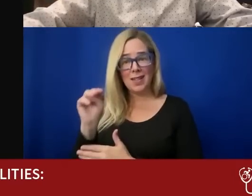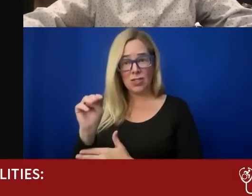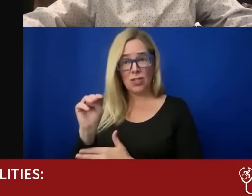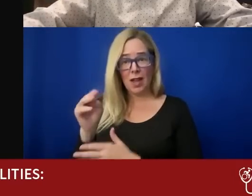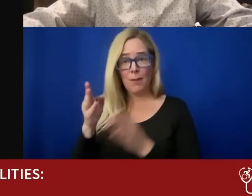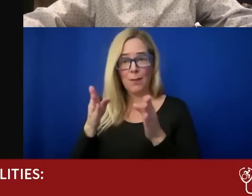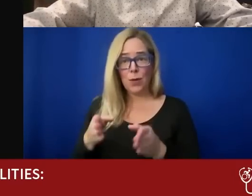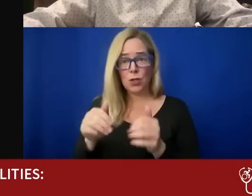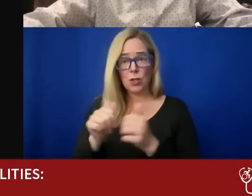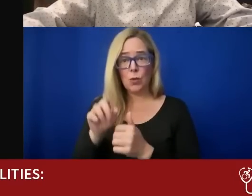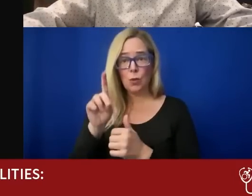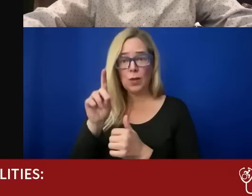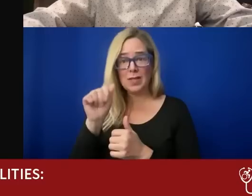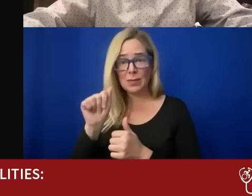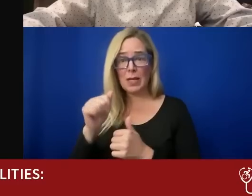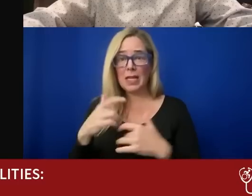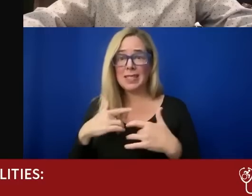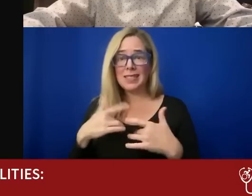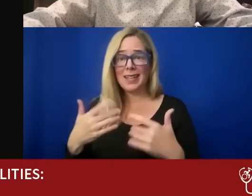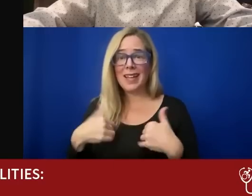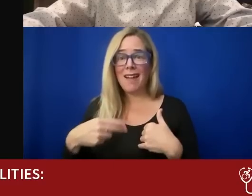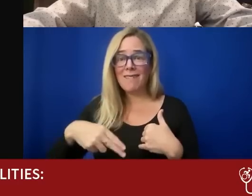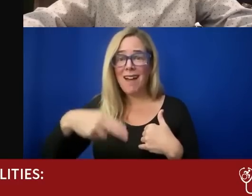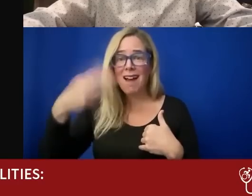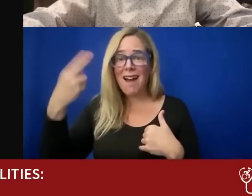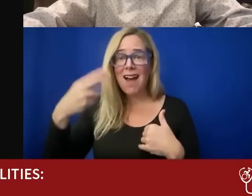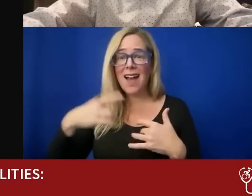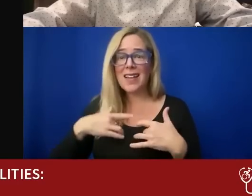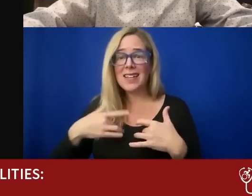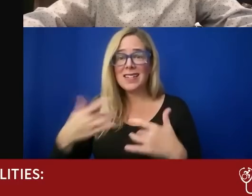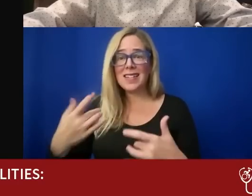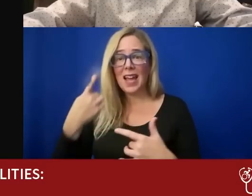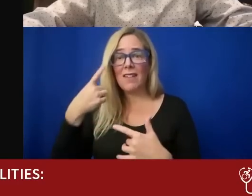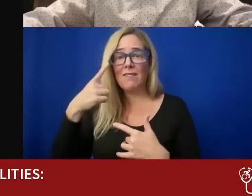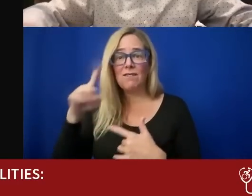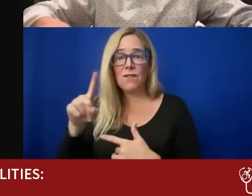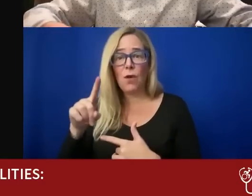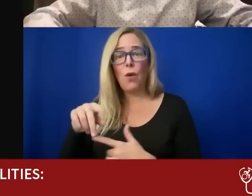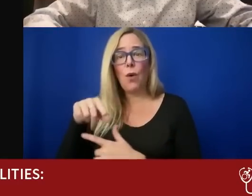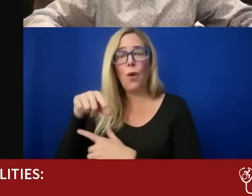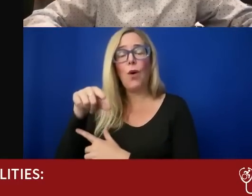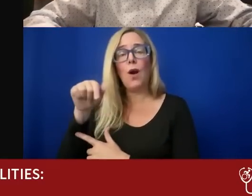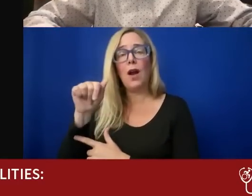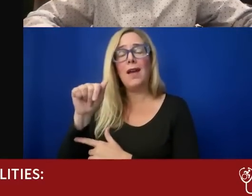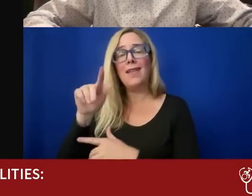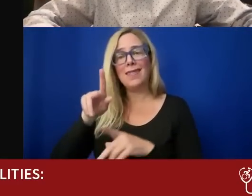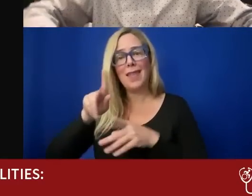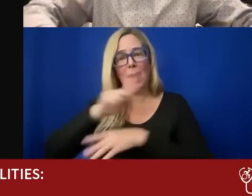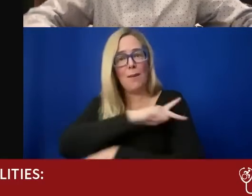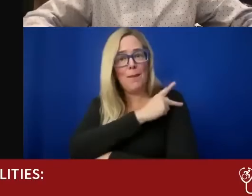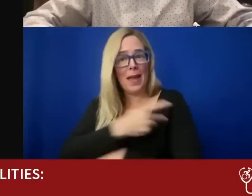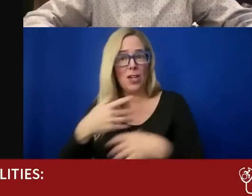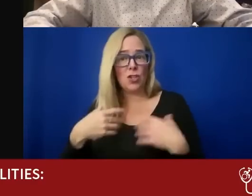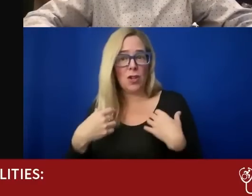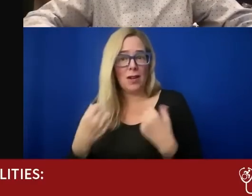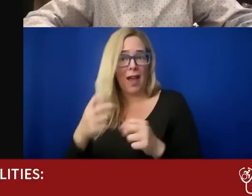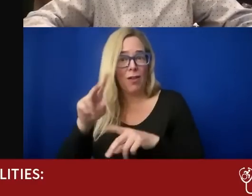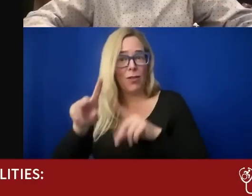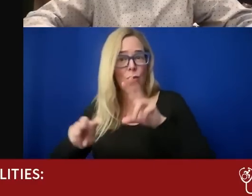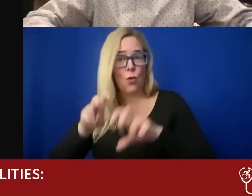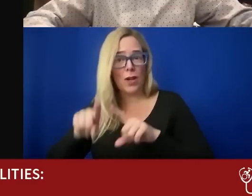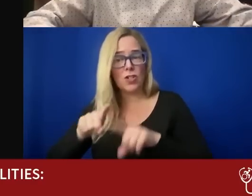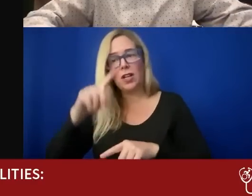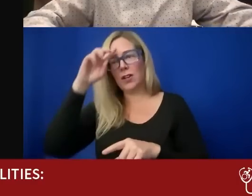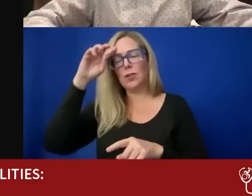odds of having a clinically significant PHQ-9 score, which is the Patient Health Questionnaire. And I would also want to add on here that